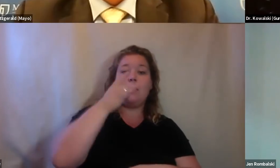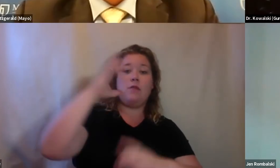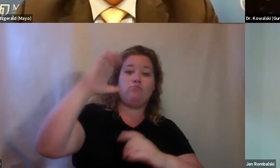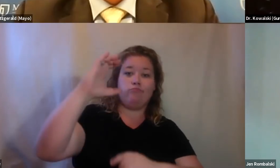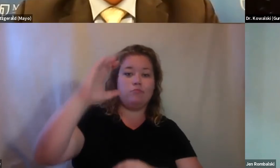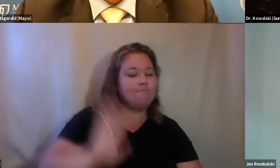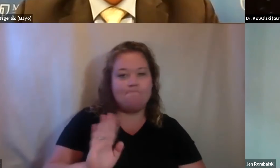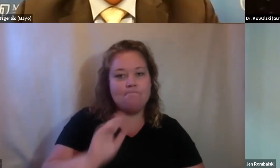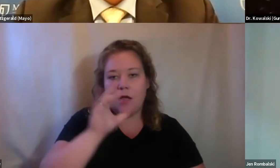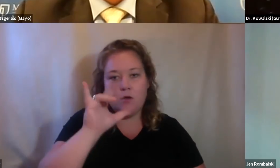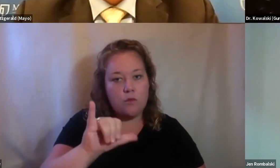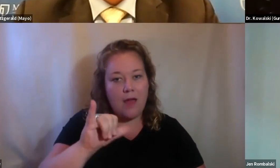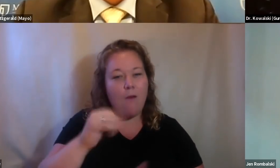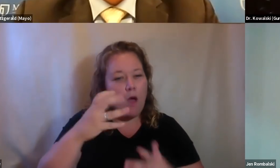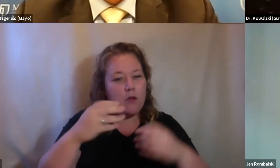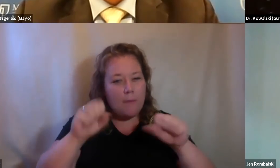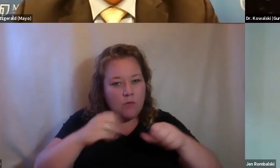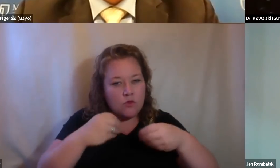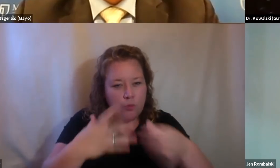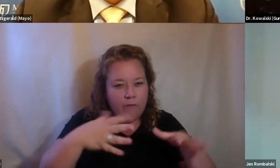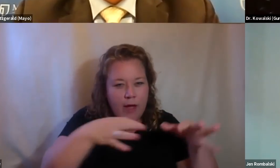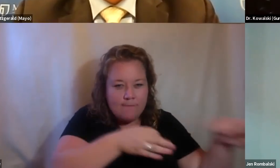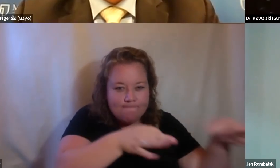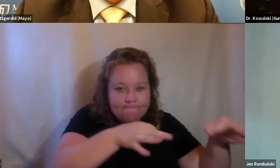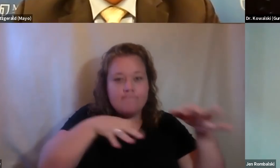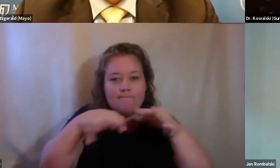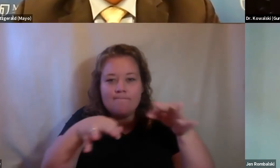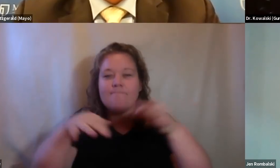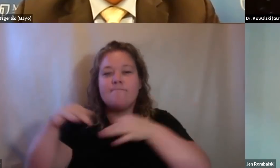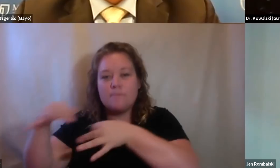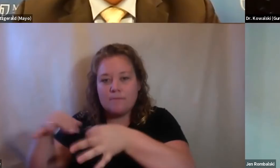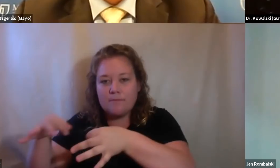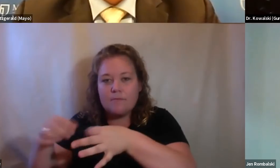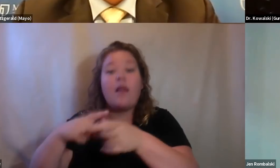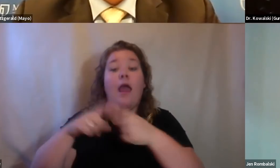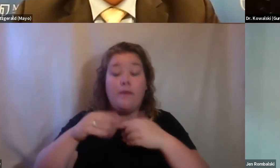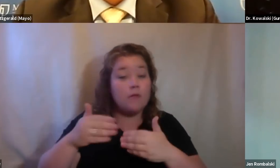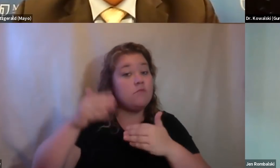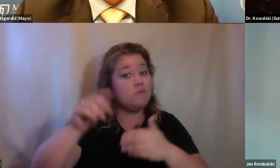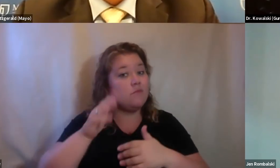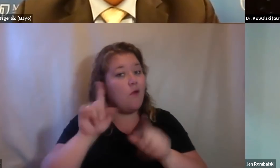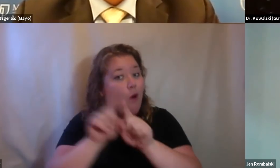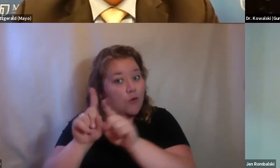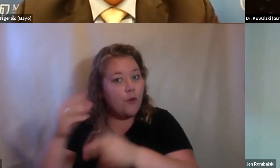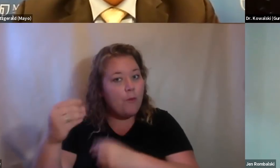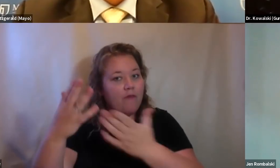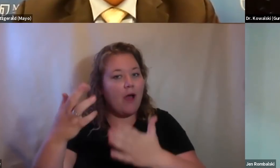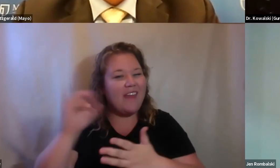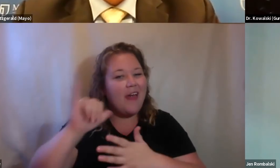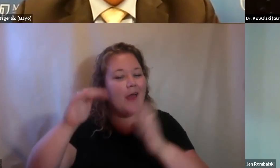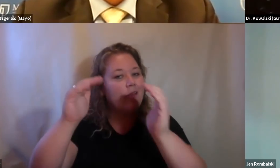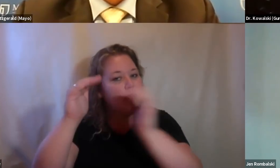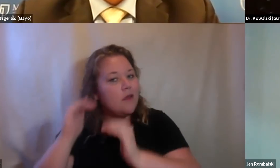the recommendations and guidance tab, you will see what the analysis is, so to speak, of the data from